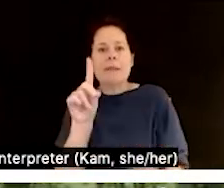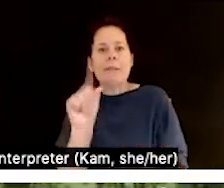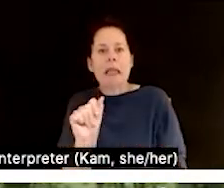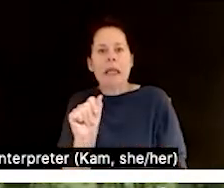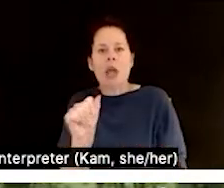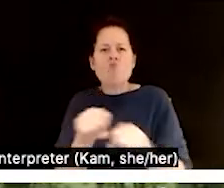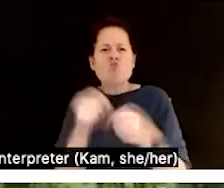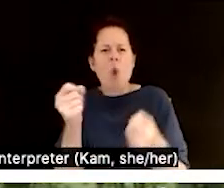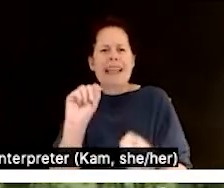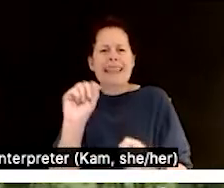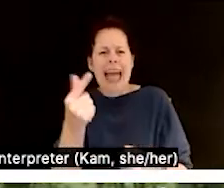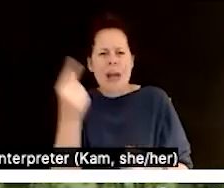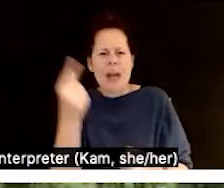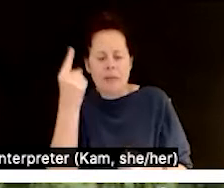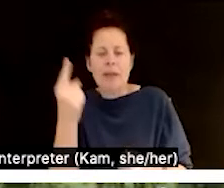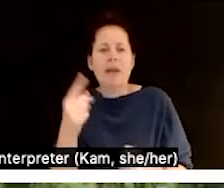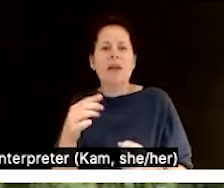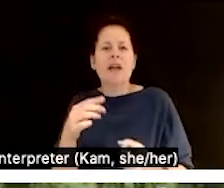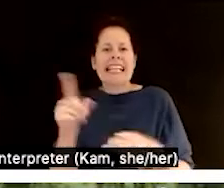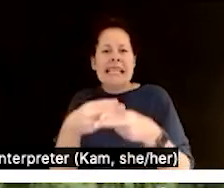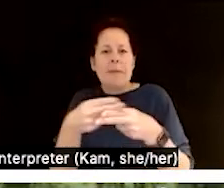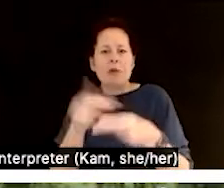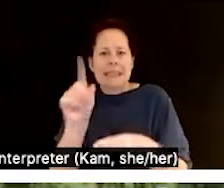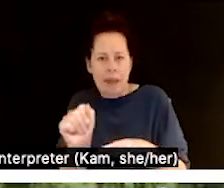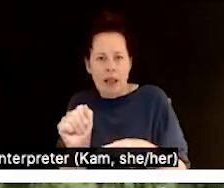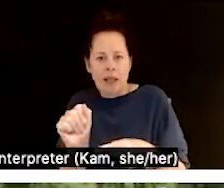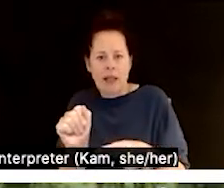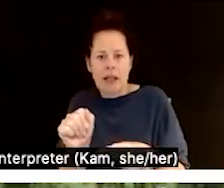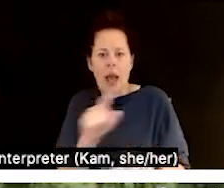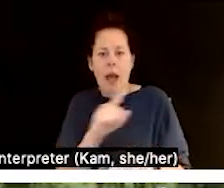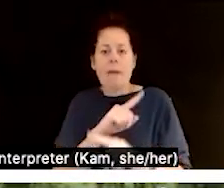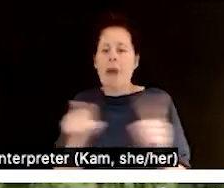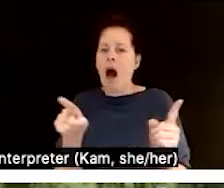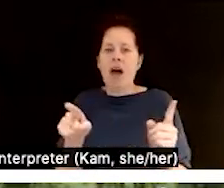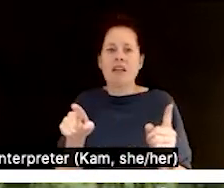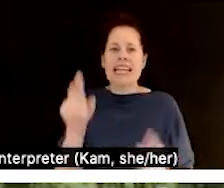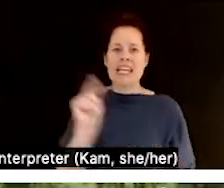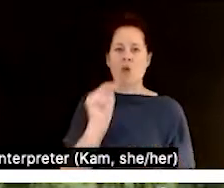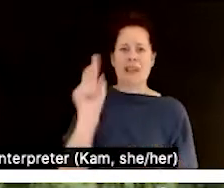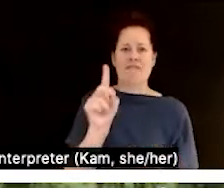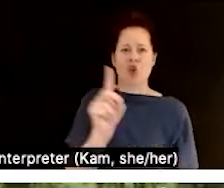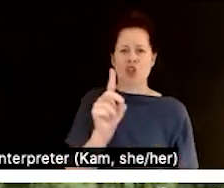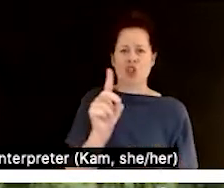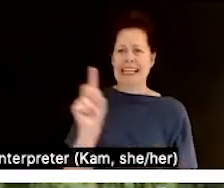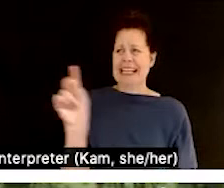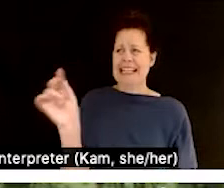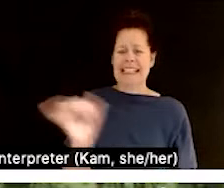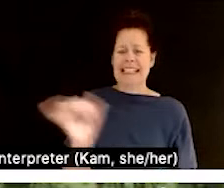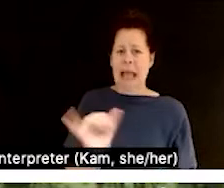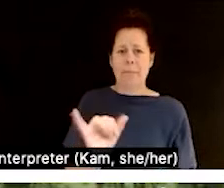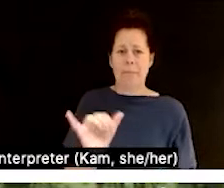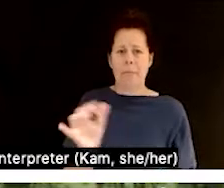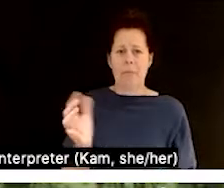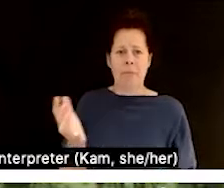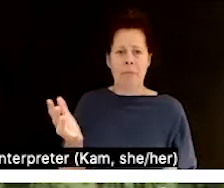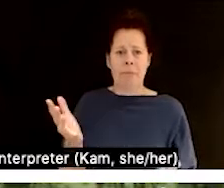disability associated, but the core being neurodivergent is no different than those temporary disabilities. And so you want to